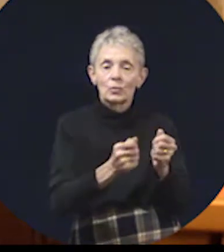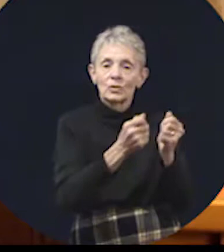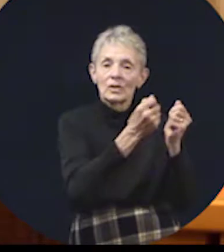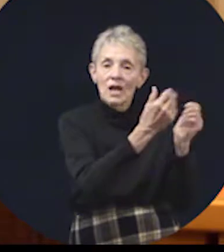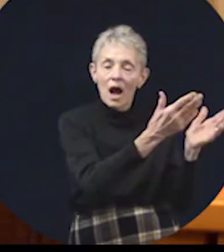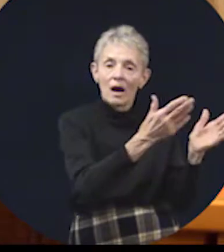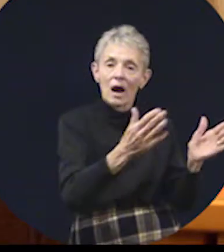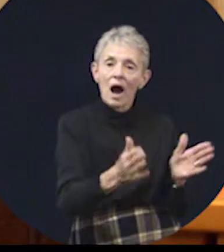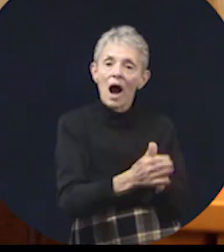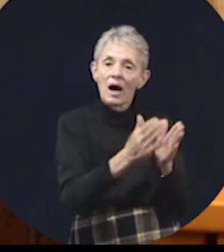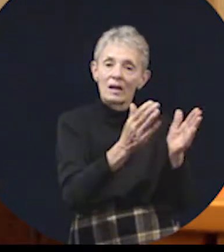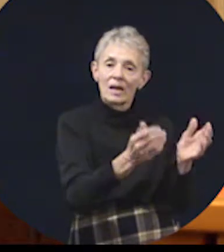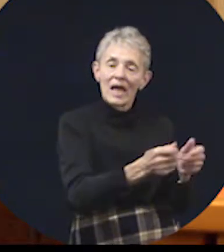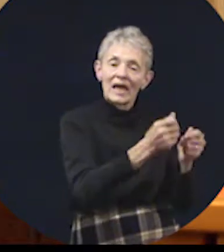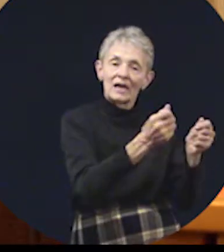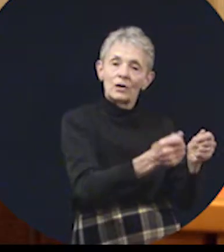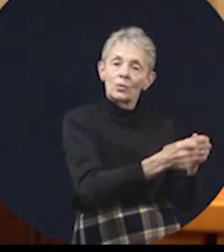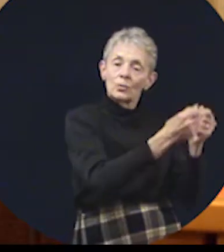Alleluia,